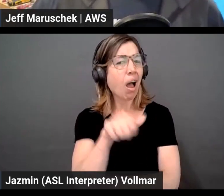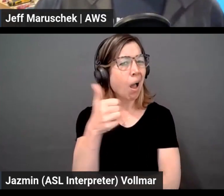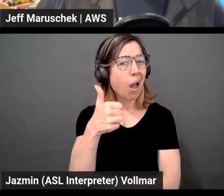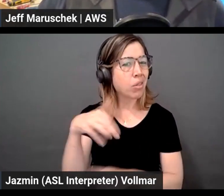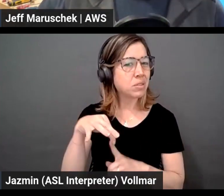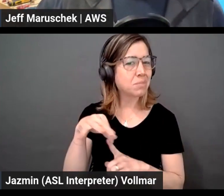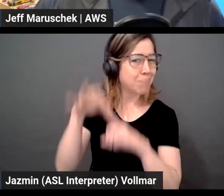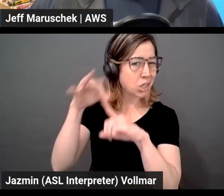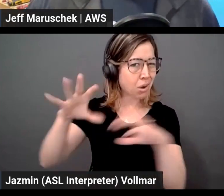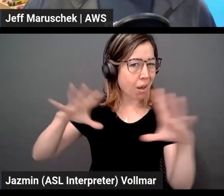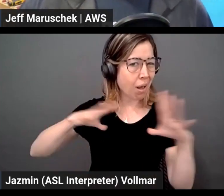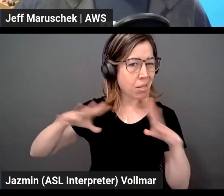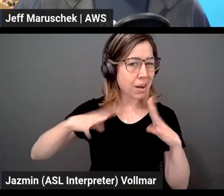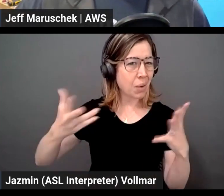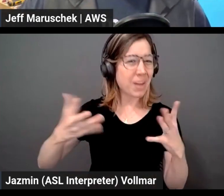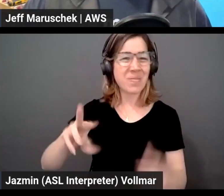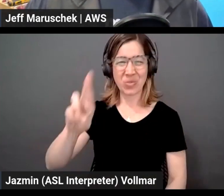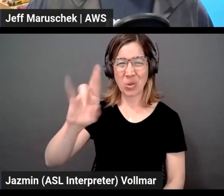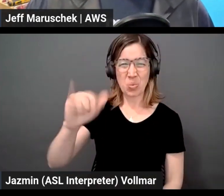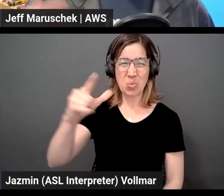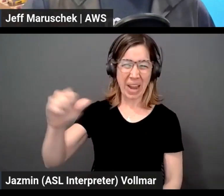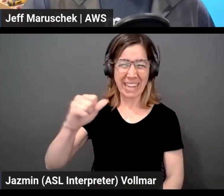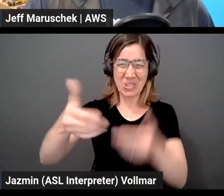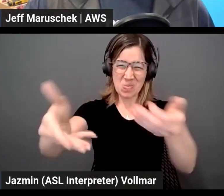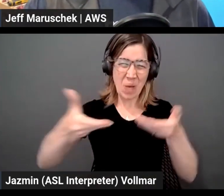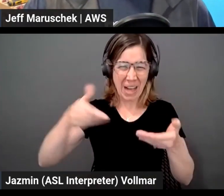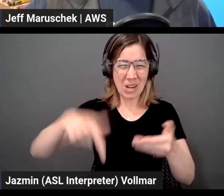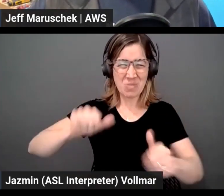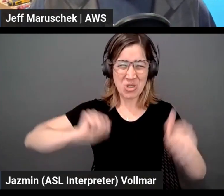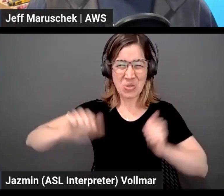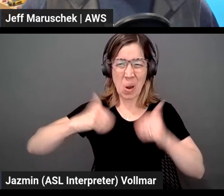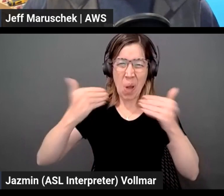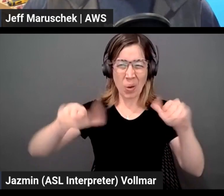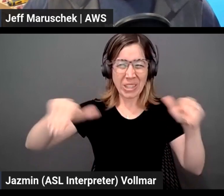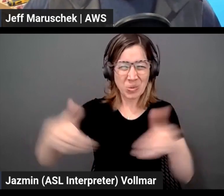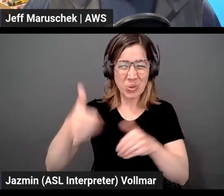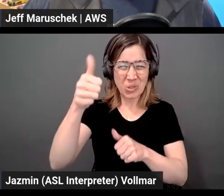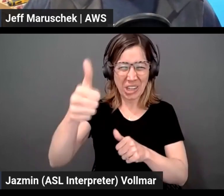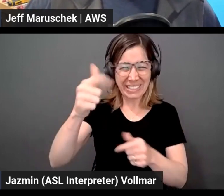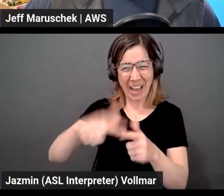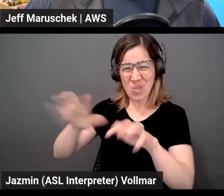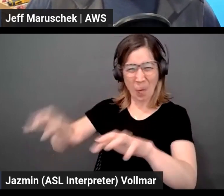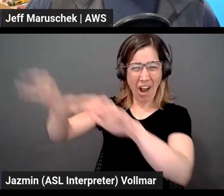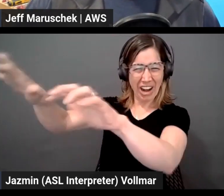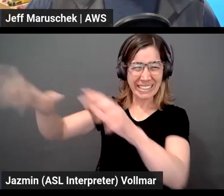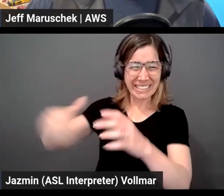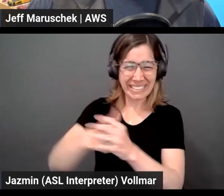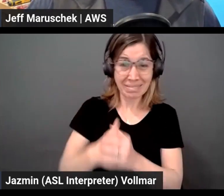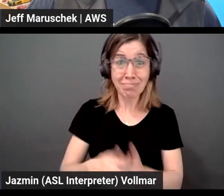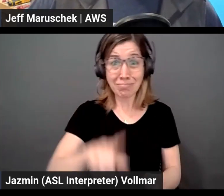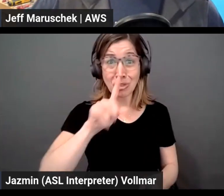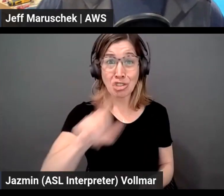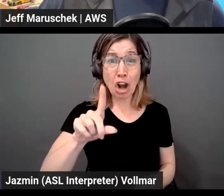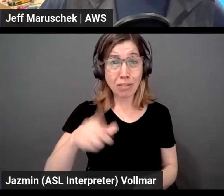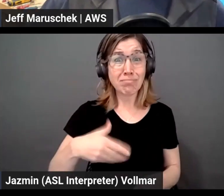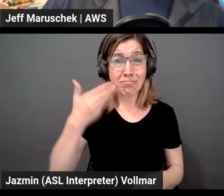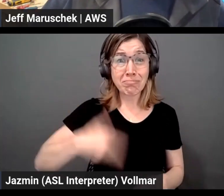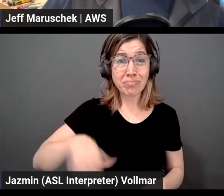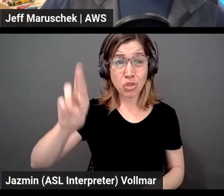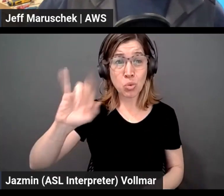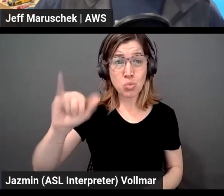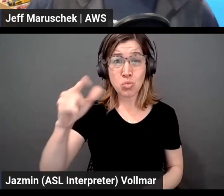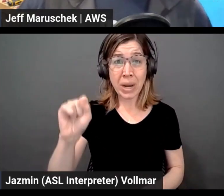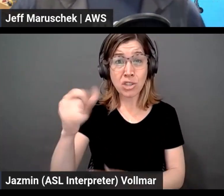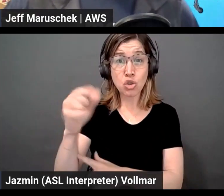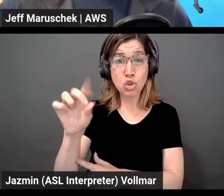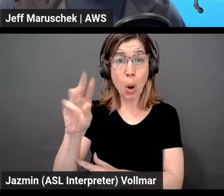holiday. Riggs, welcome to the show. Can you go ahead and introduce yourself to our audience? Yeah, sure. So my name is Riggs Goodman. I'm